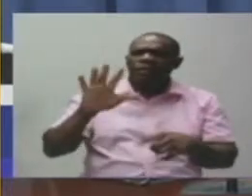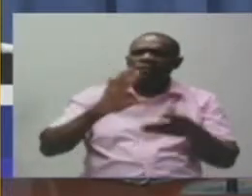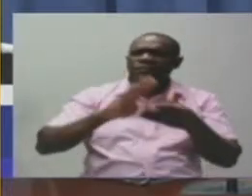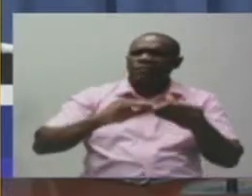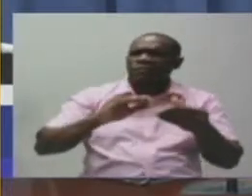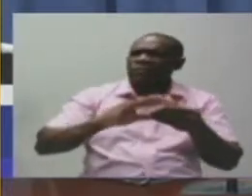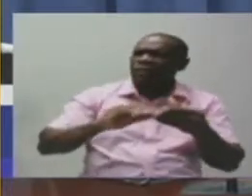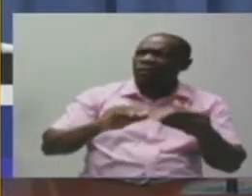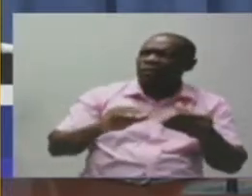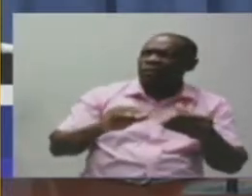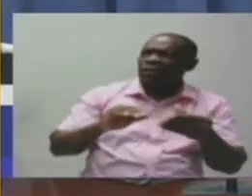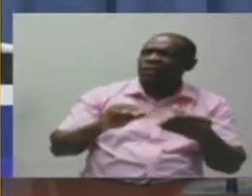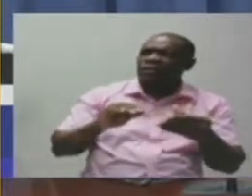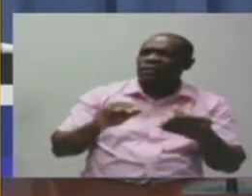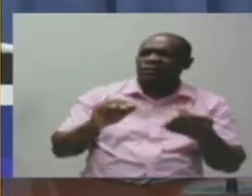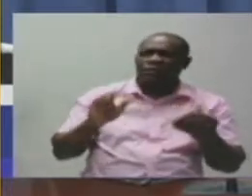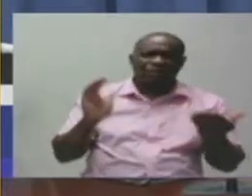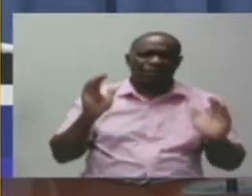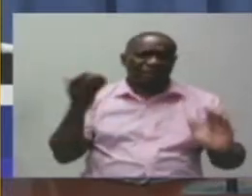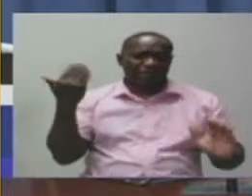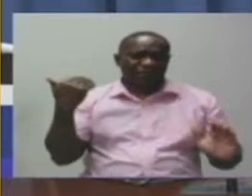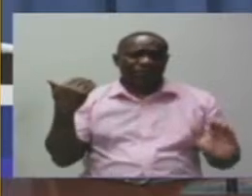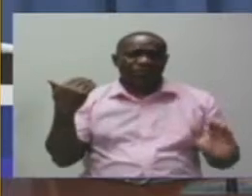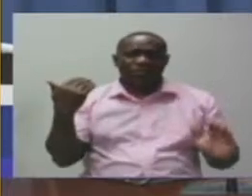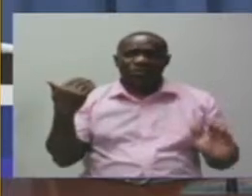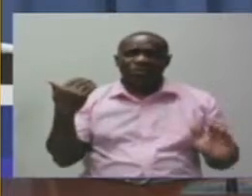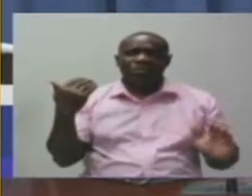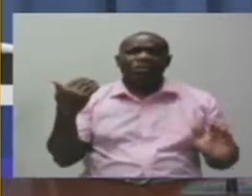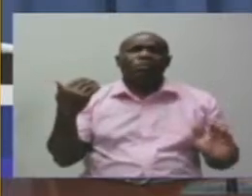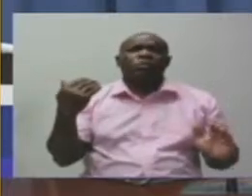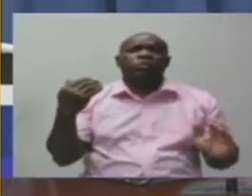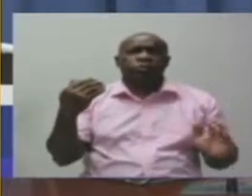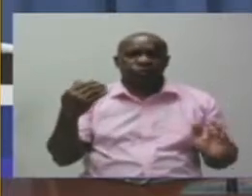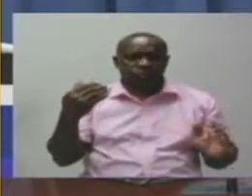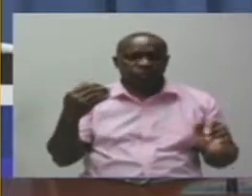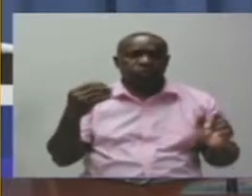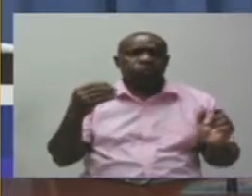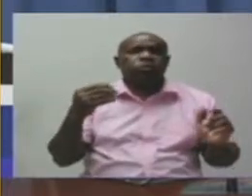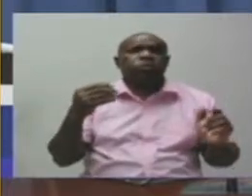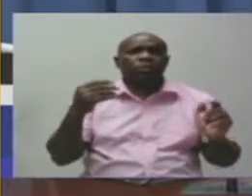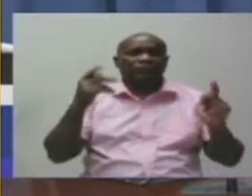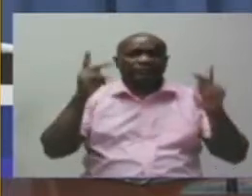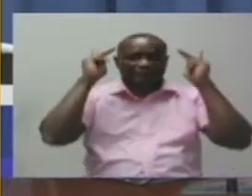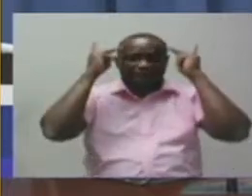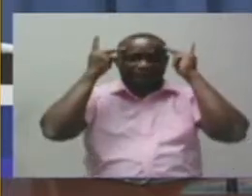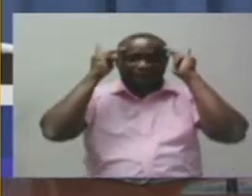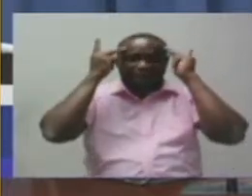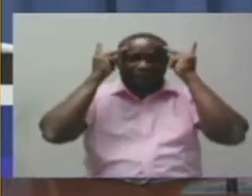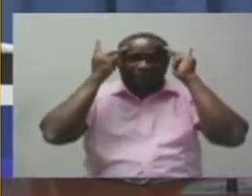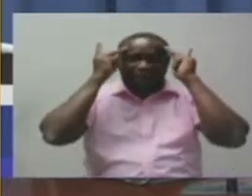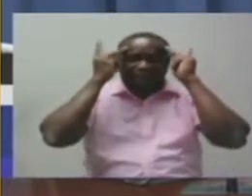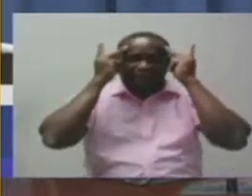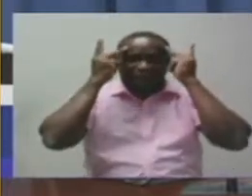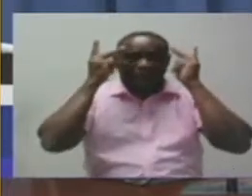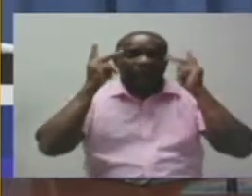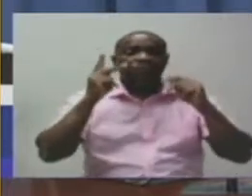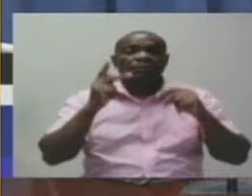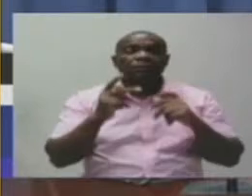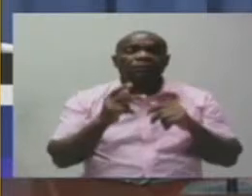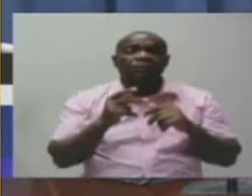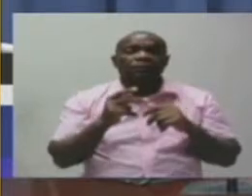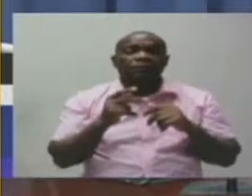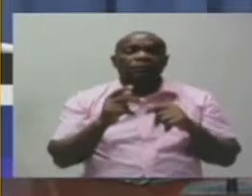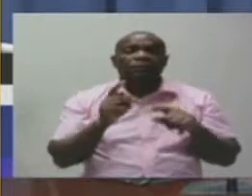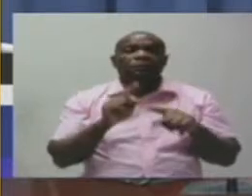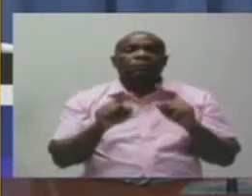yesterday, doctors with whom I met are burnt out. They are